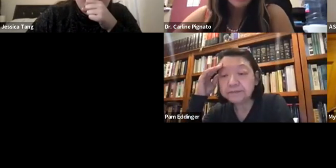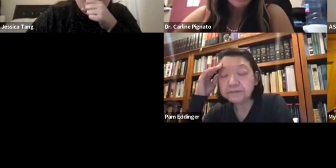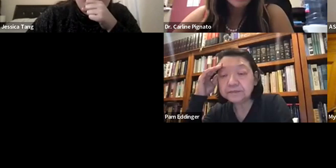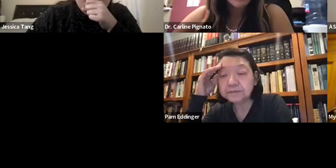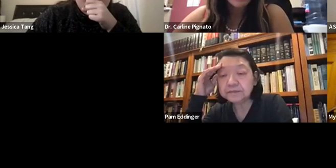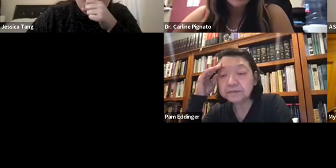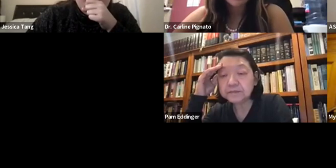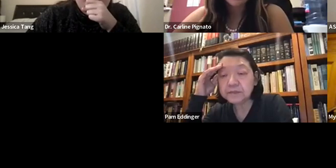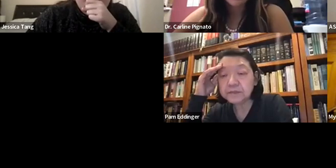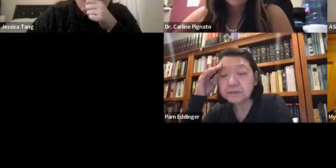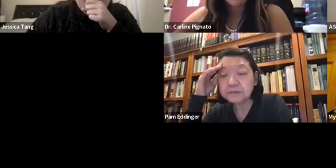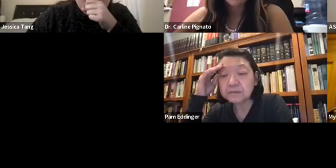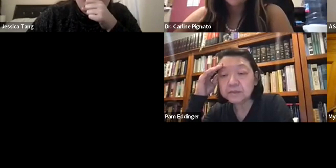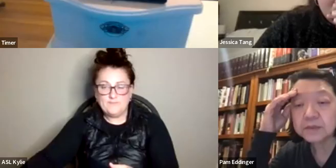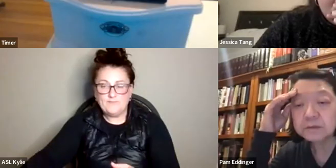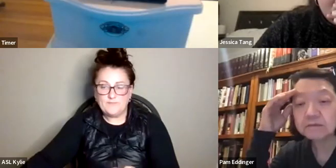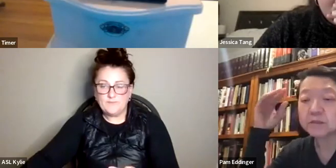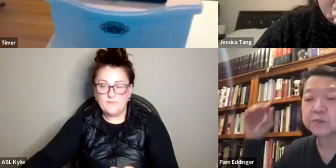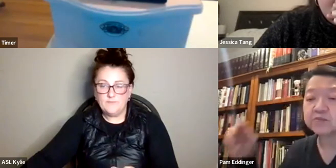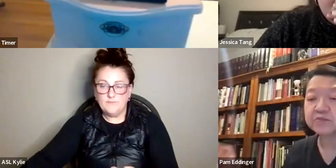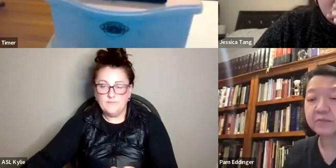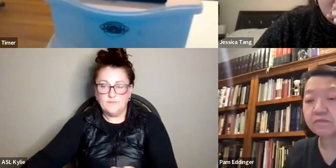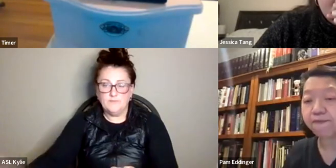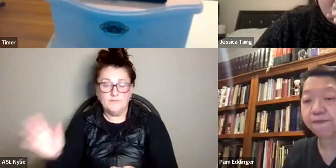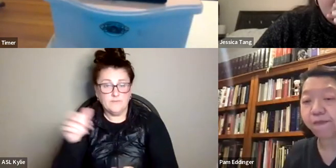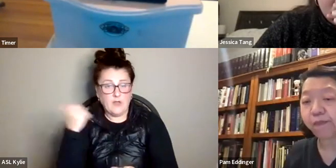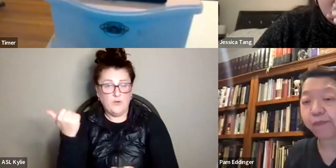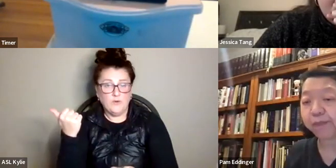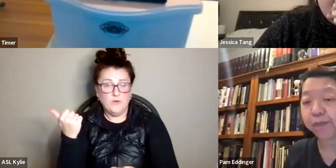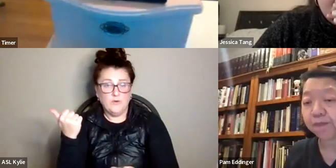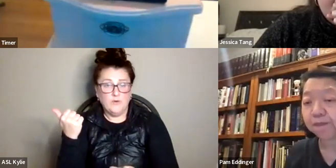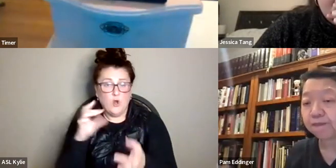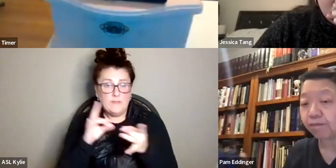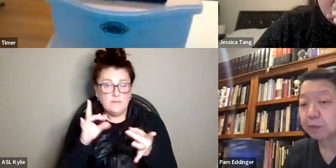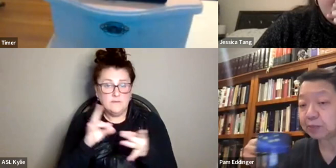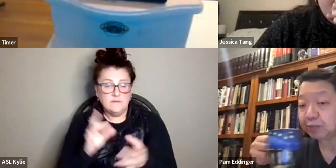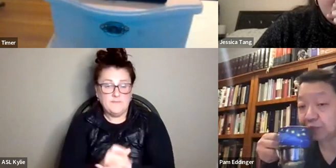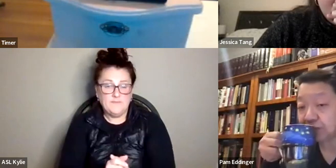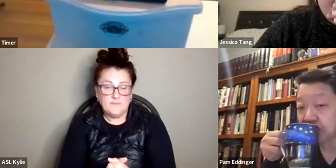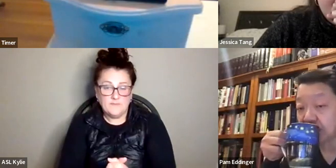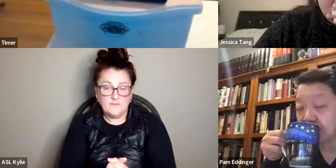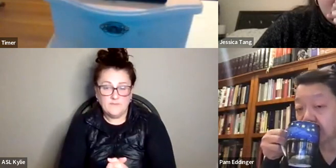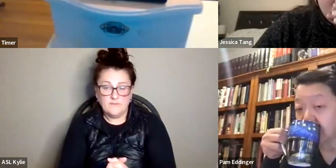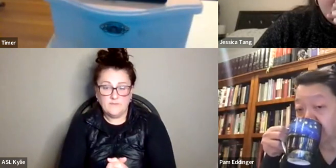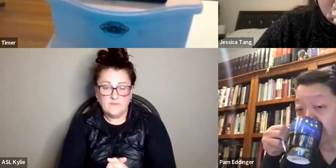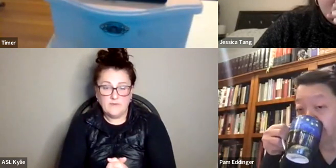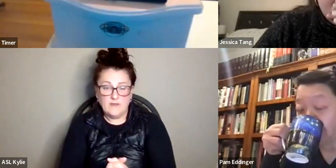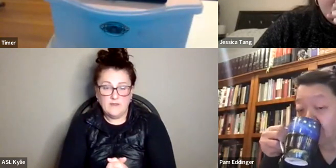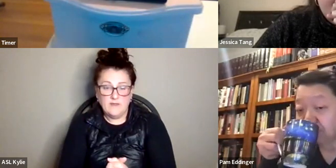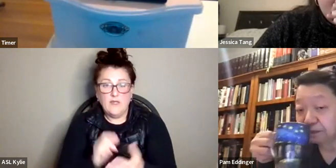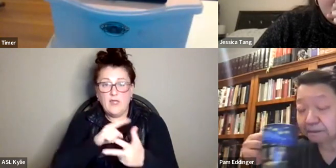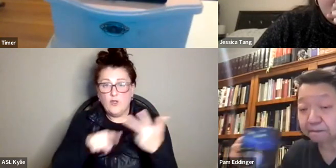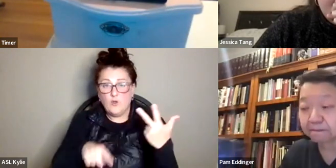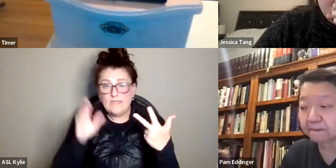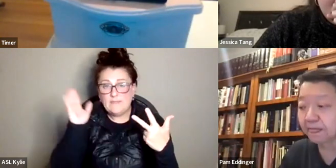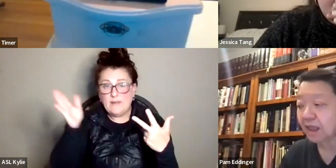Thank you, Sonny. Do you have something else? Okay. Our next three speakers